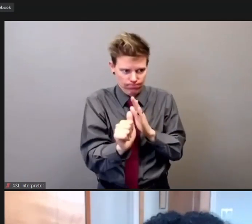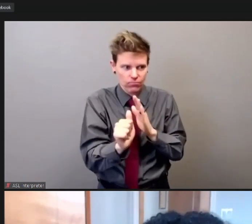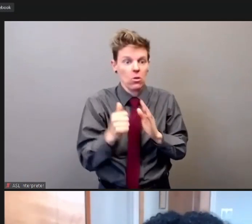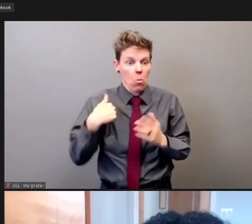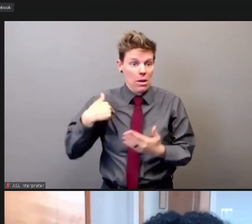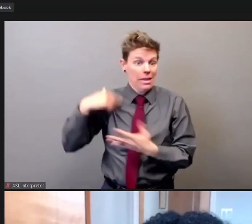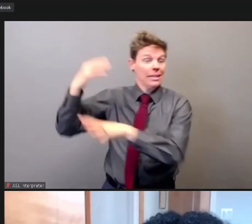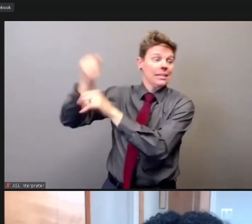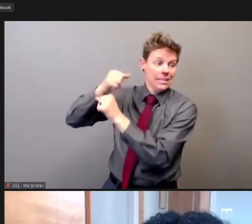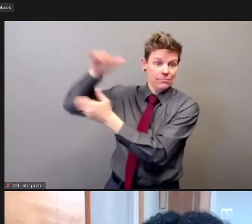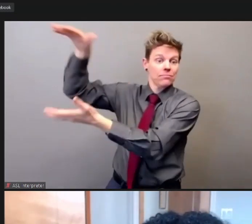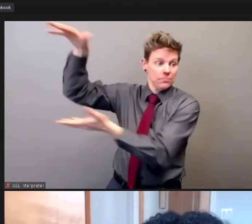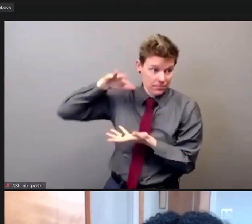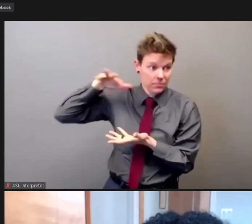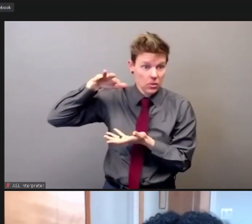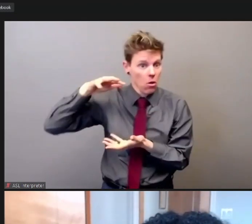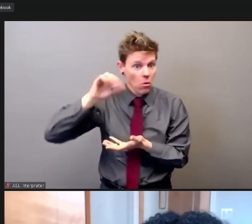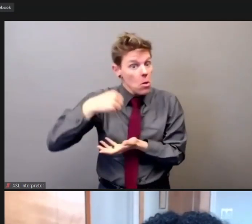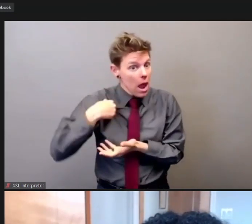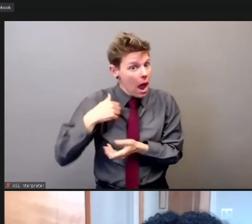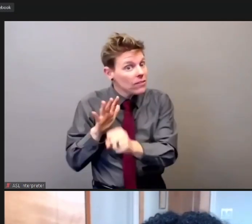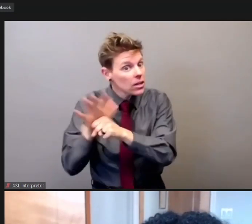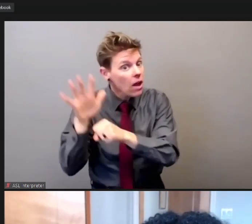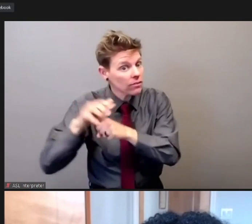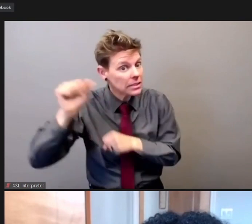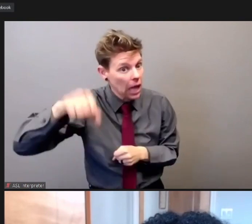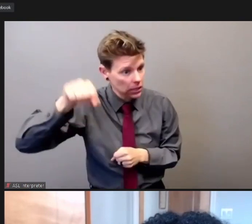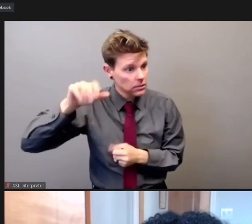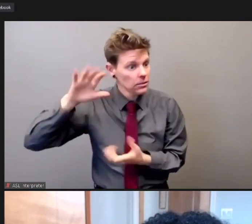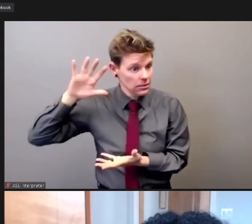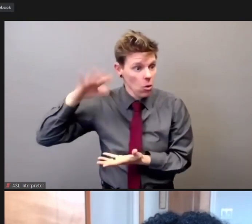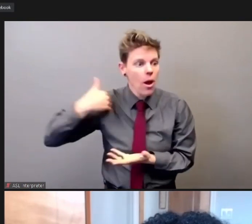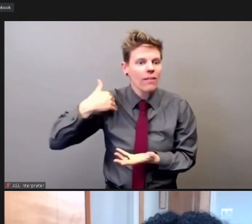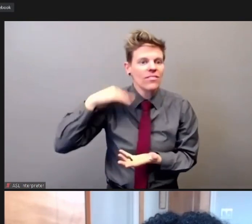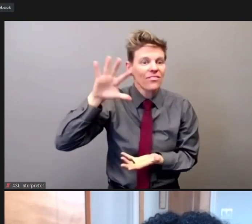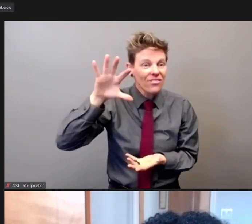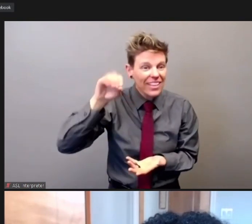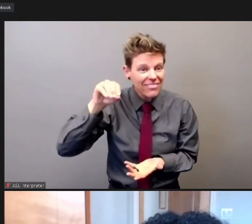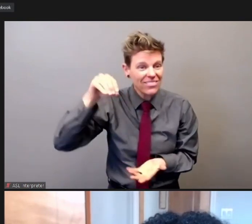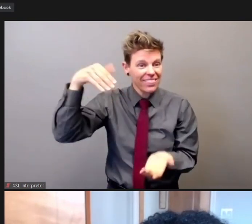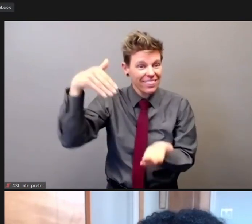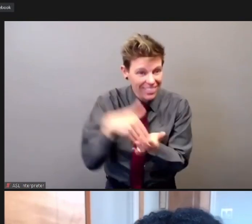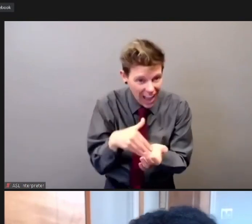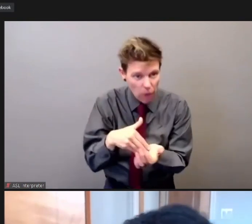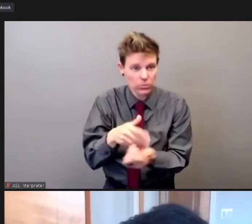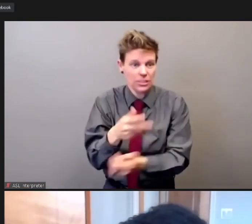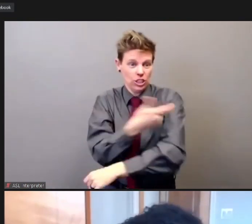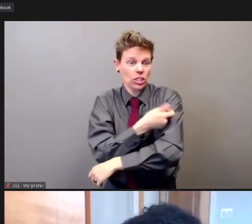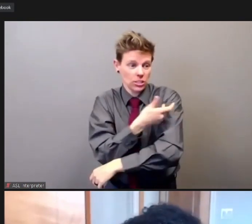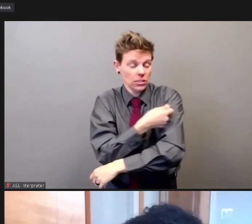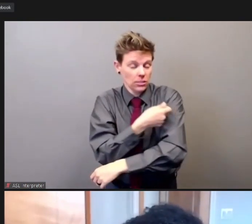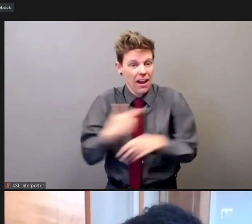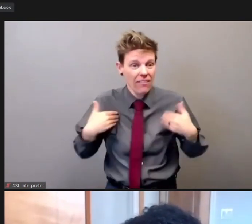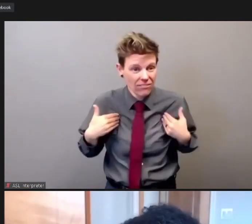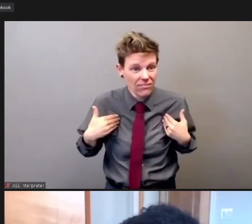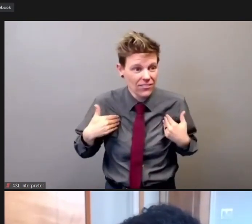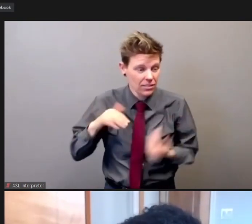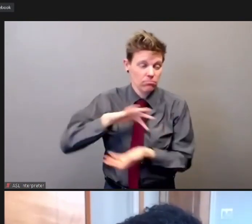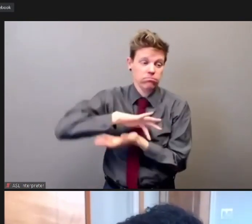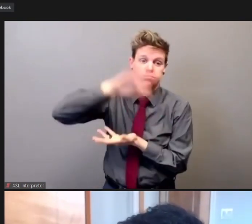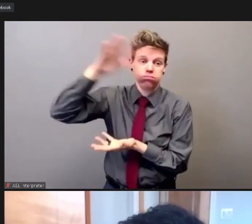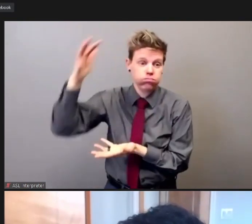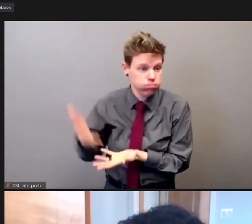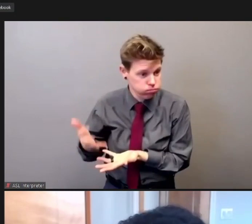put lots more, 50,000 vaccines into arms without all of these unique factors in any community. I mean, we